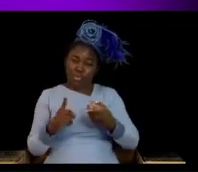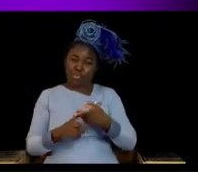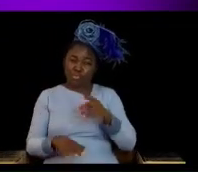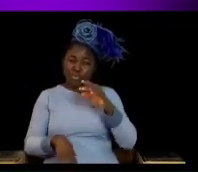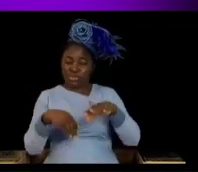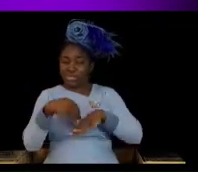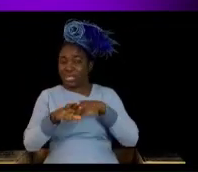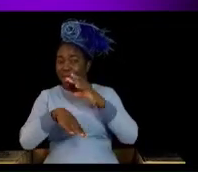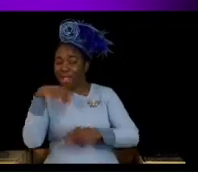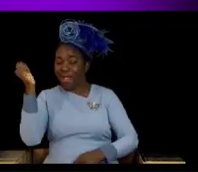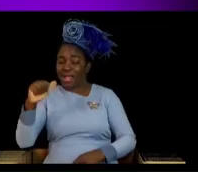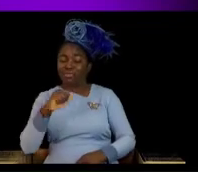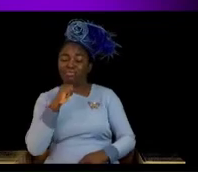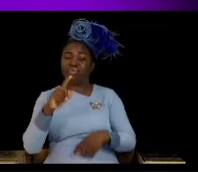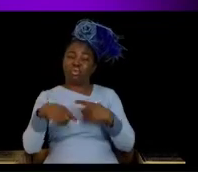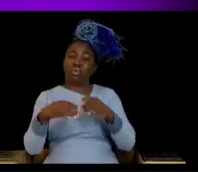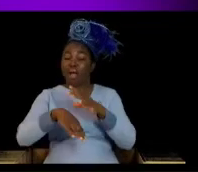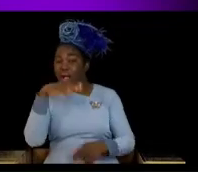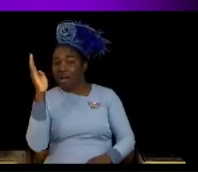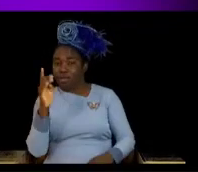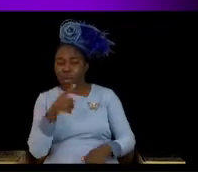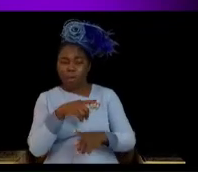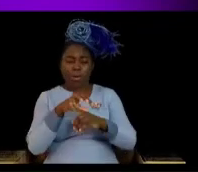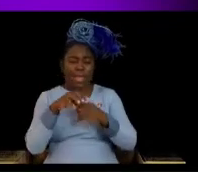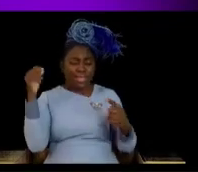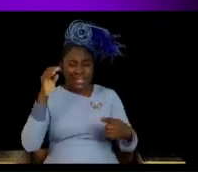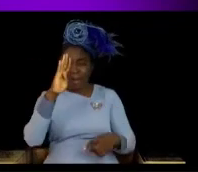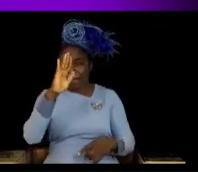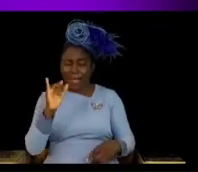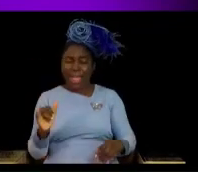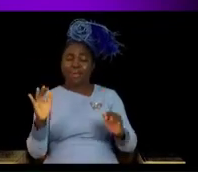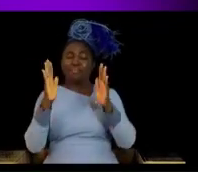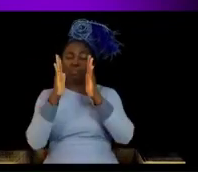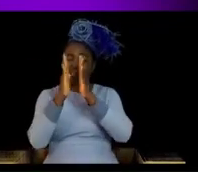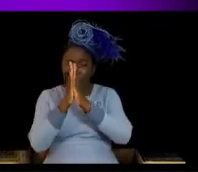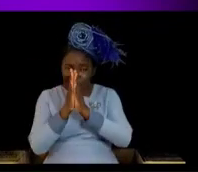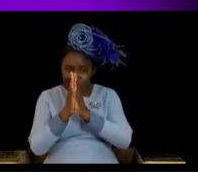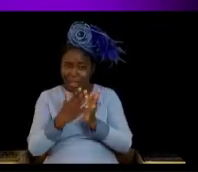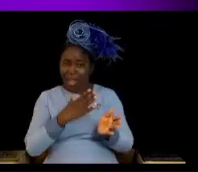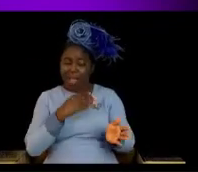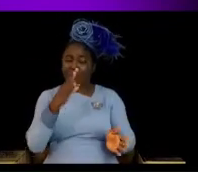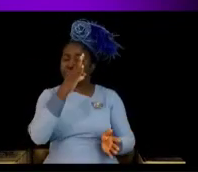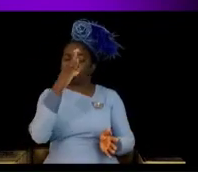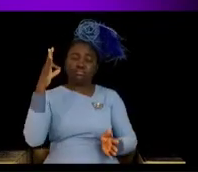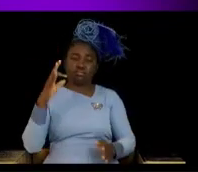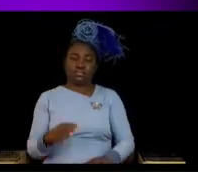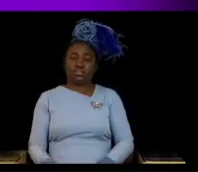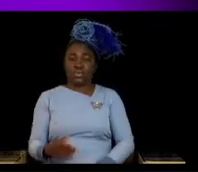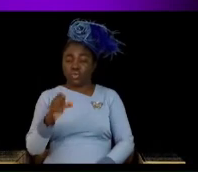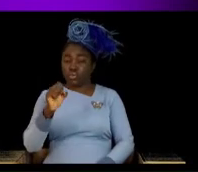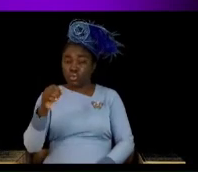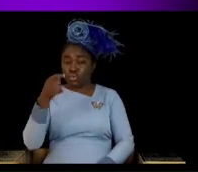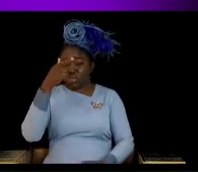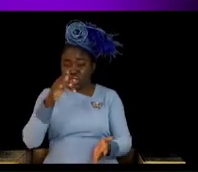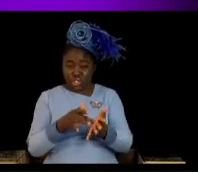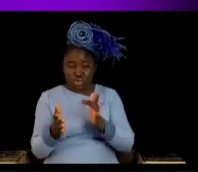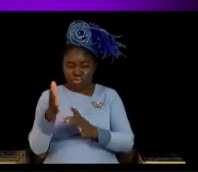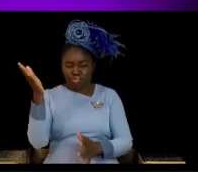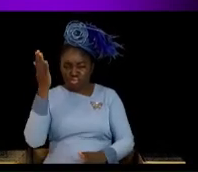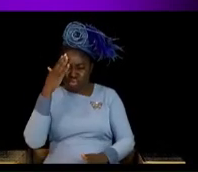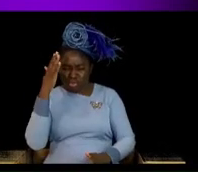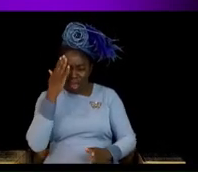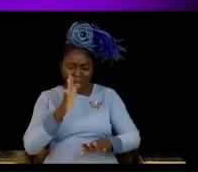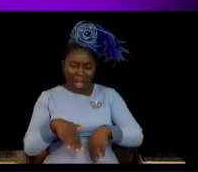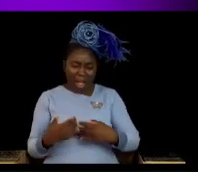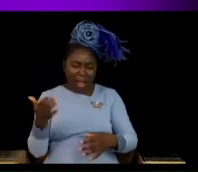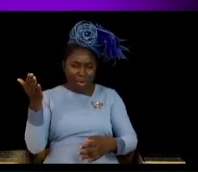out. Except by fasting and prayer. So Jesus knew how they operated.